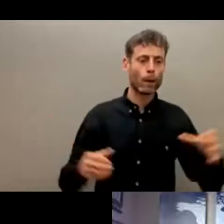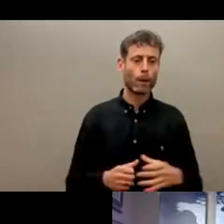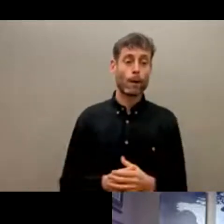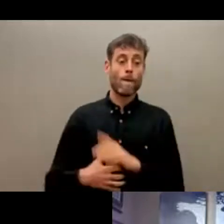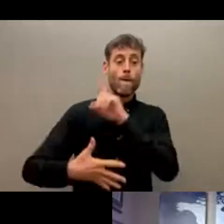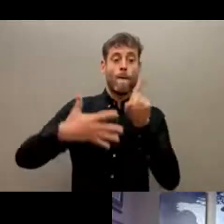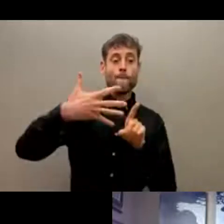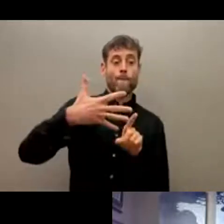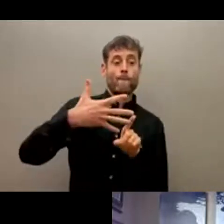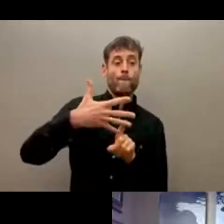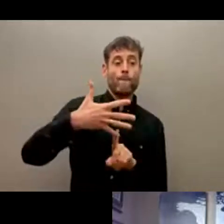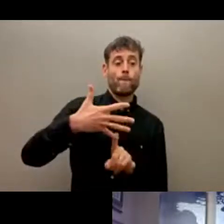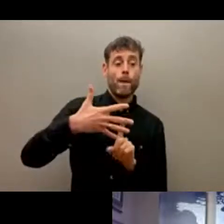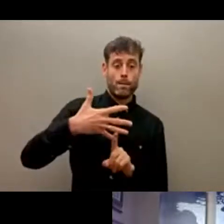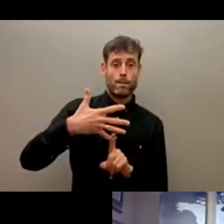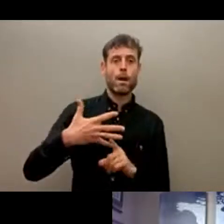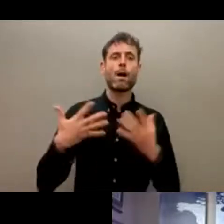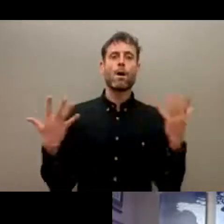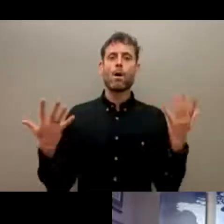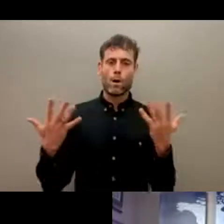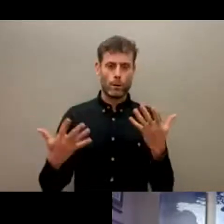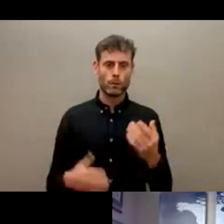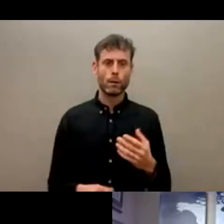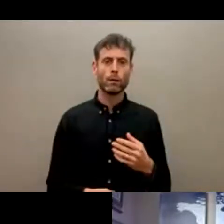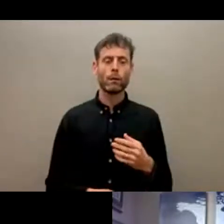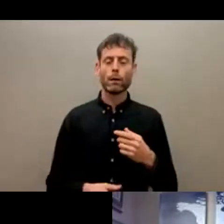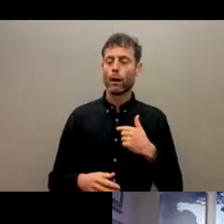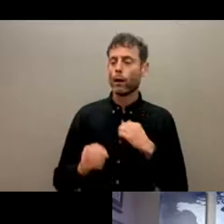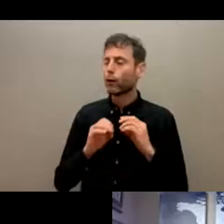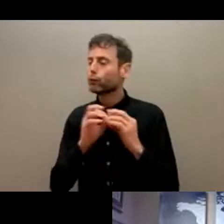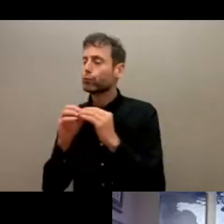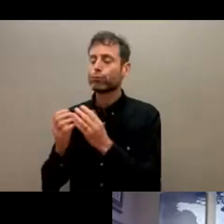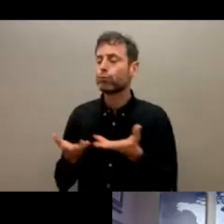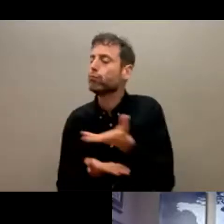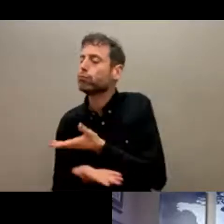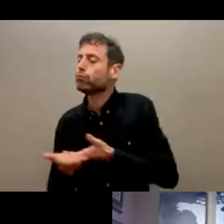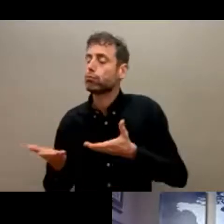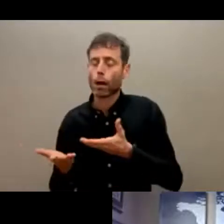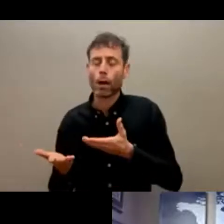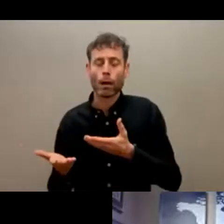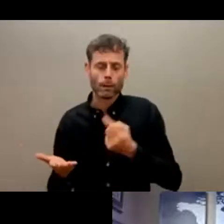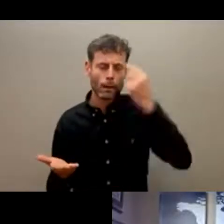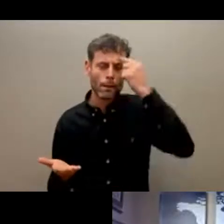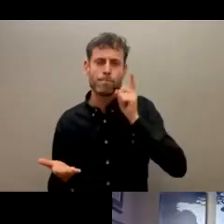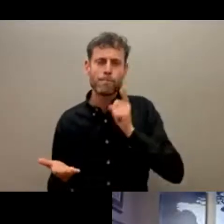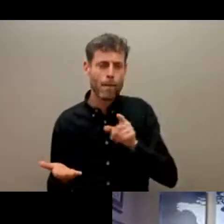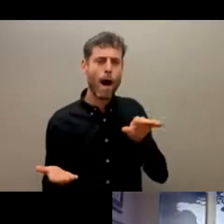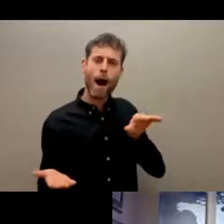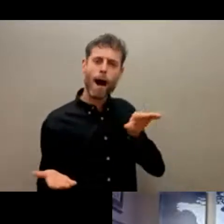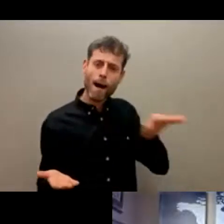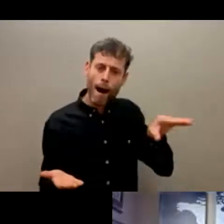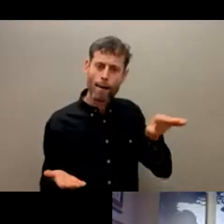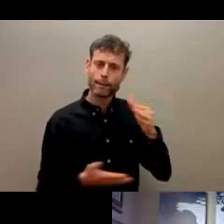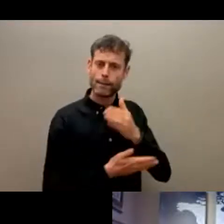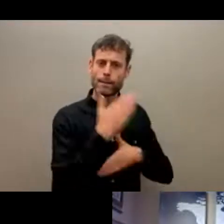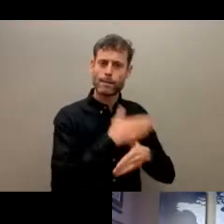steps, ensuring we ask people with disabilities, we ask organisations of persons with disabilities, we listen, we